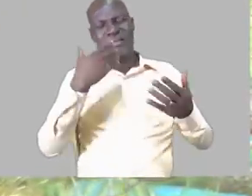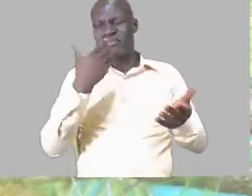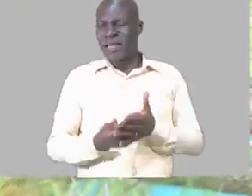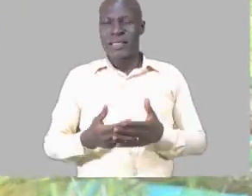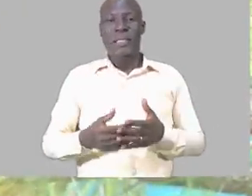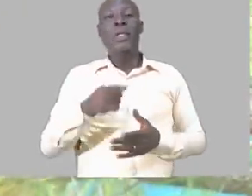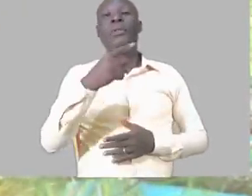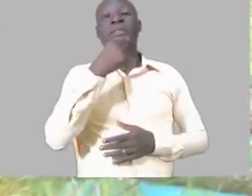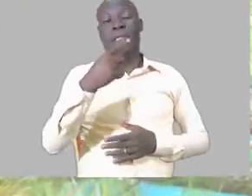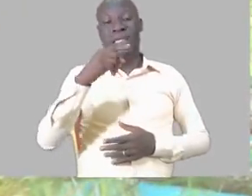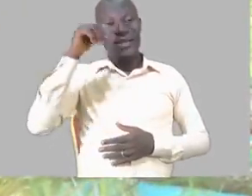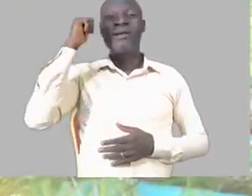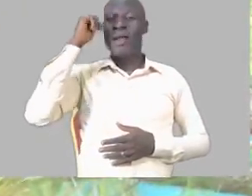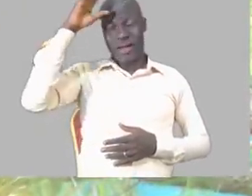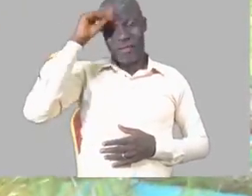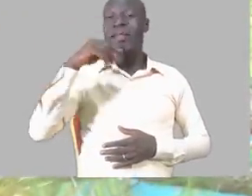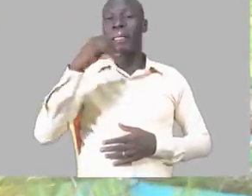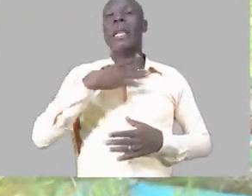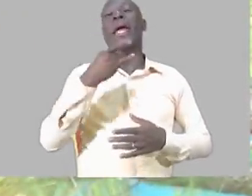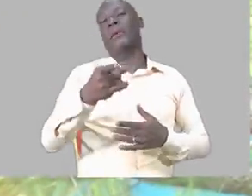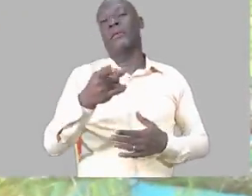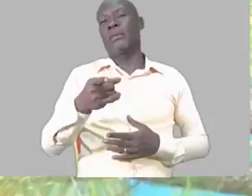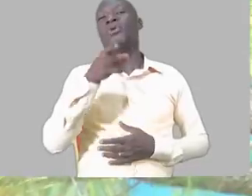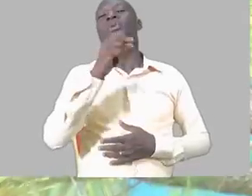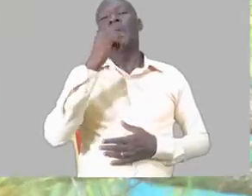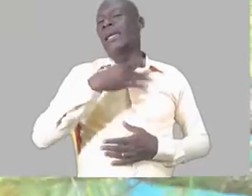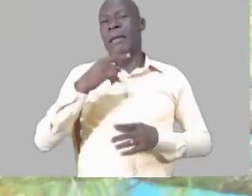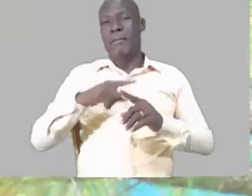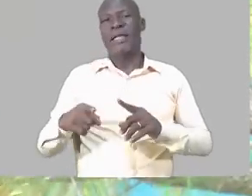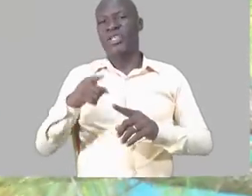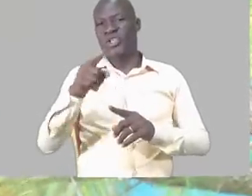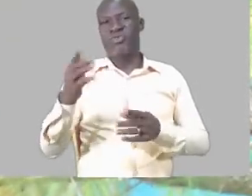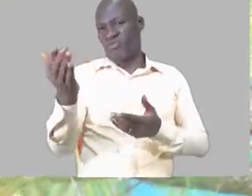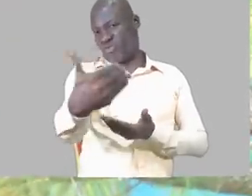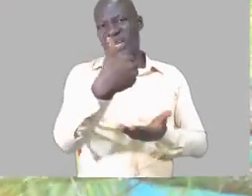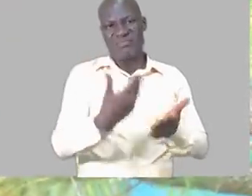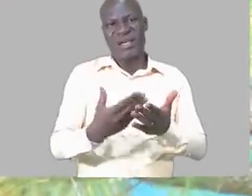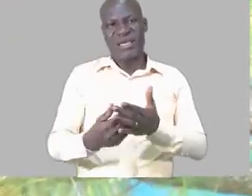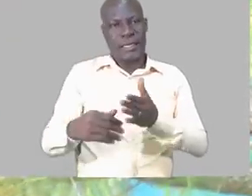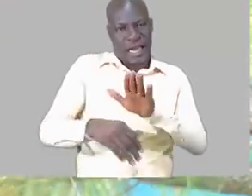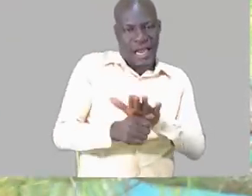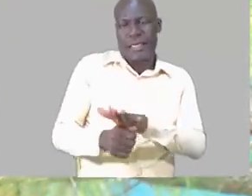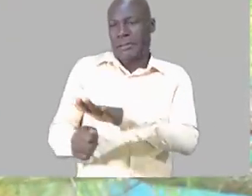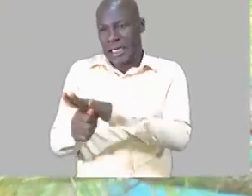adantenso opel ena wo mpe no ni sika nti no wo se na nu di hide and seek na ni di hide and seek